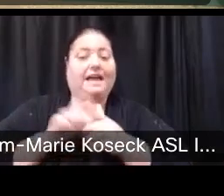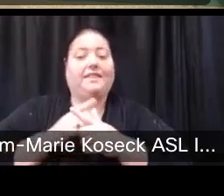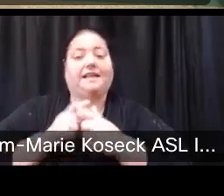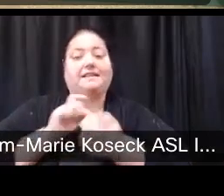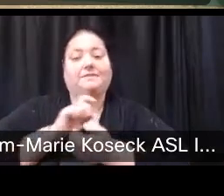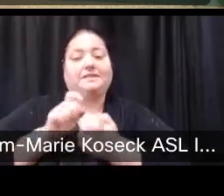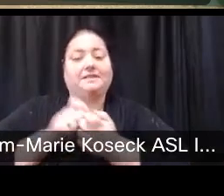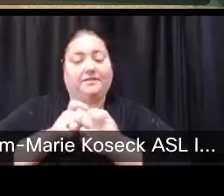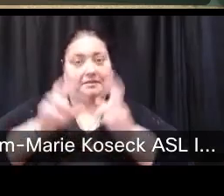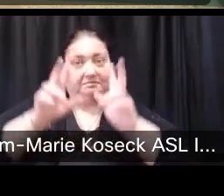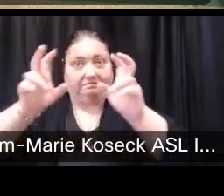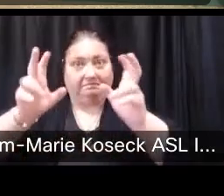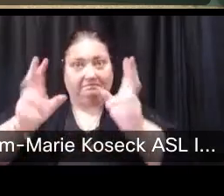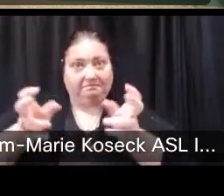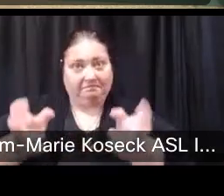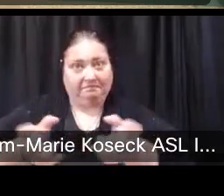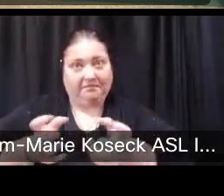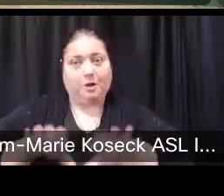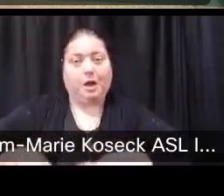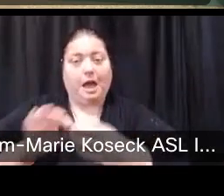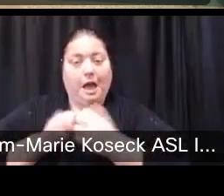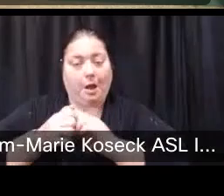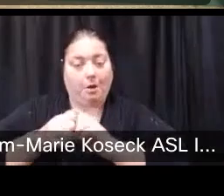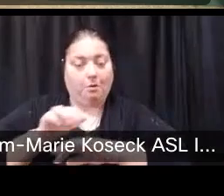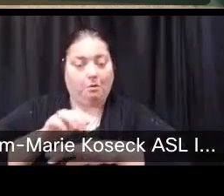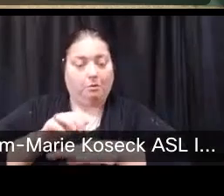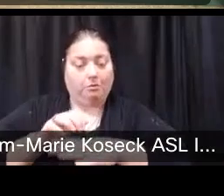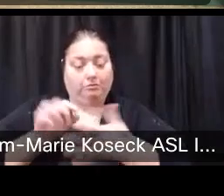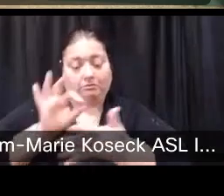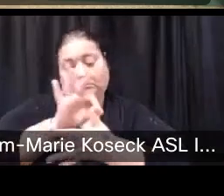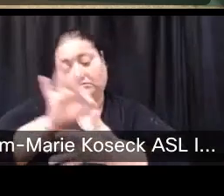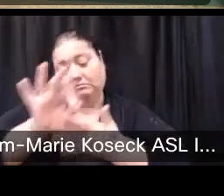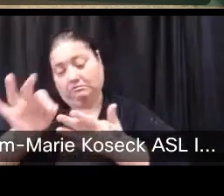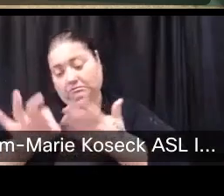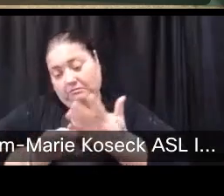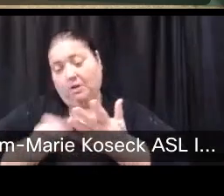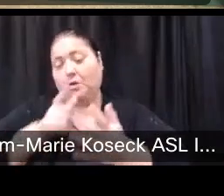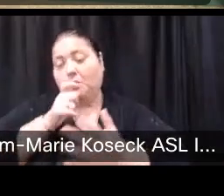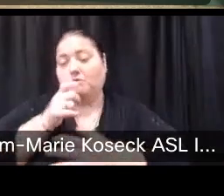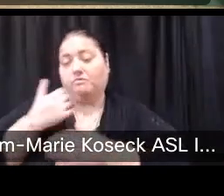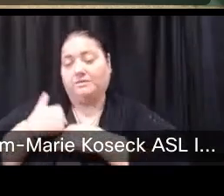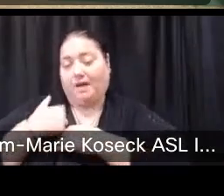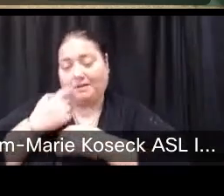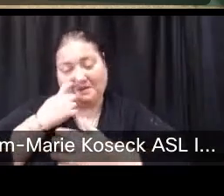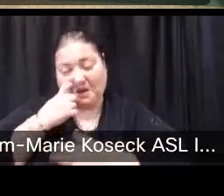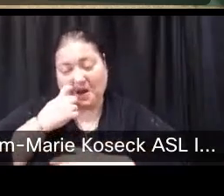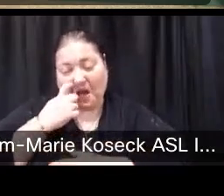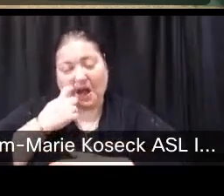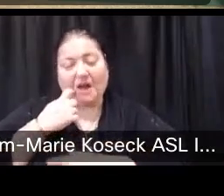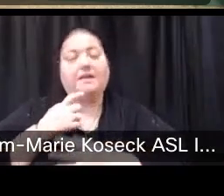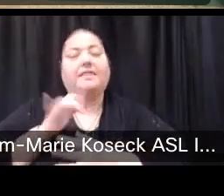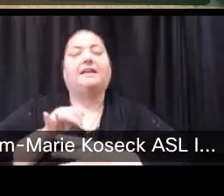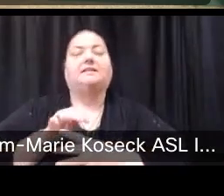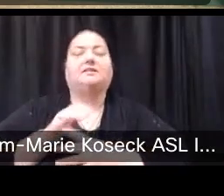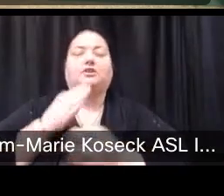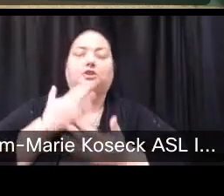objectives, what order we're going to do them in, who's responsible for them. Like if, that might be a good format. And I'll